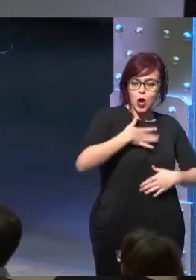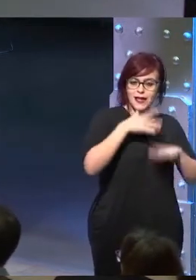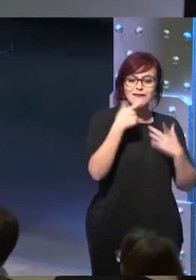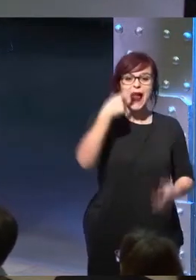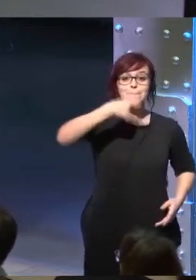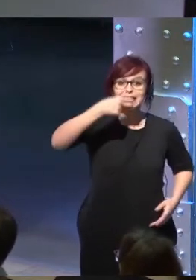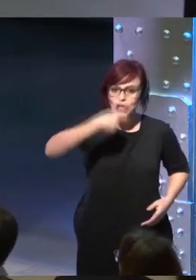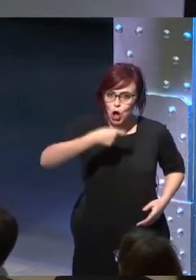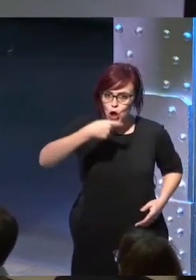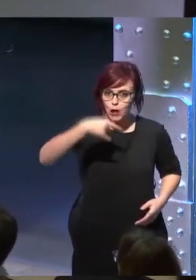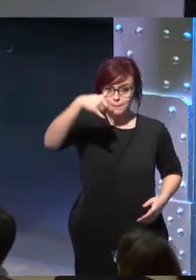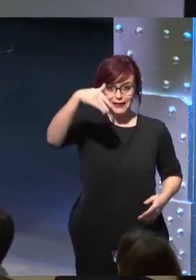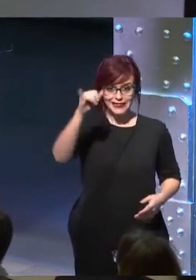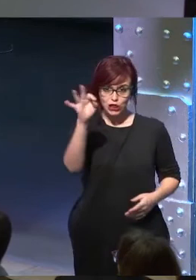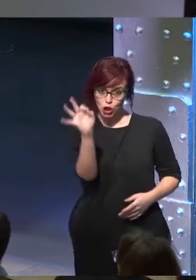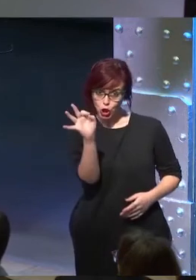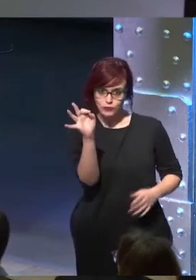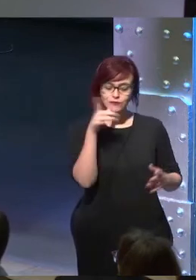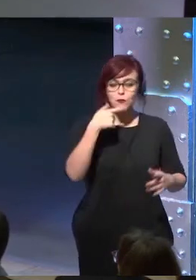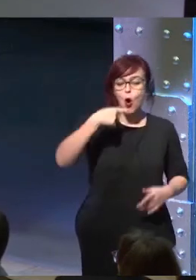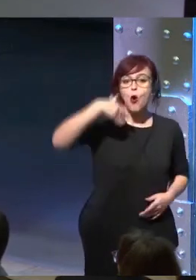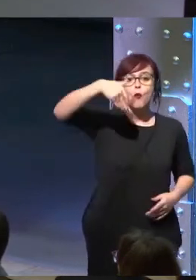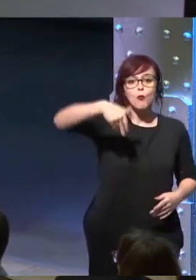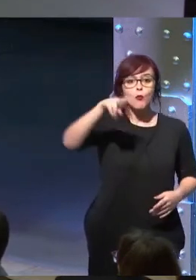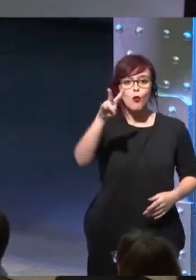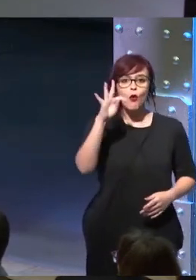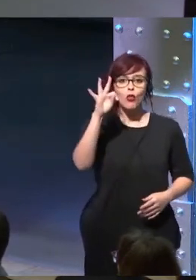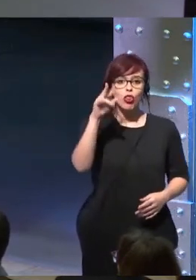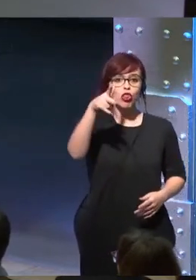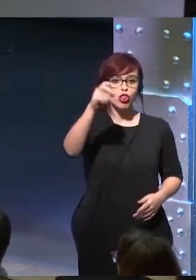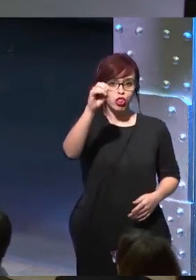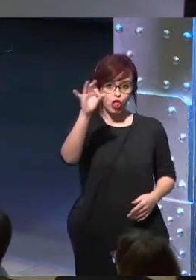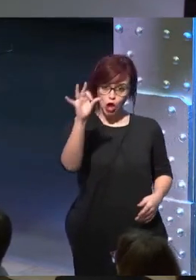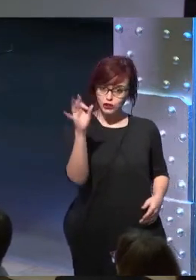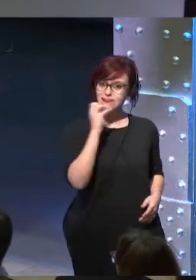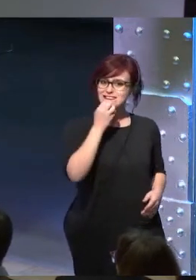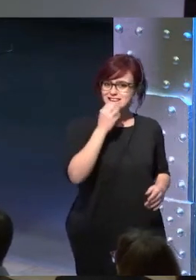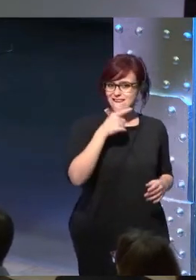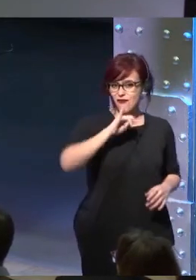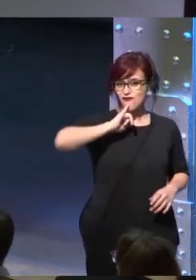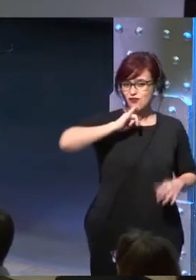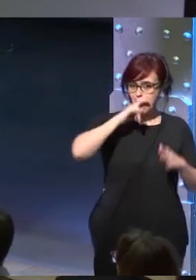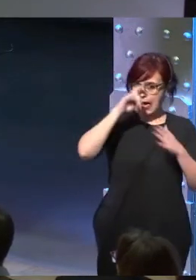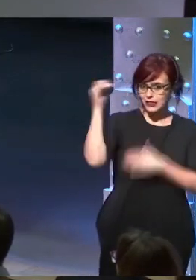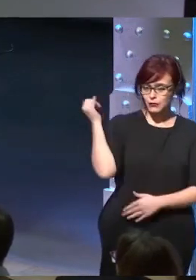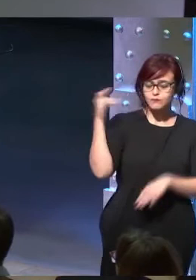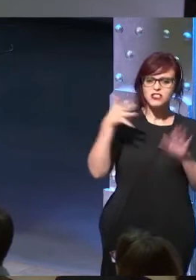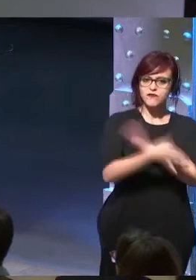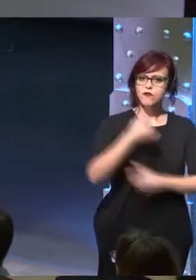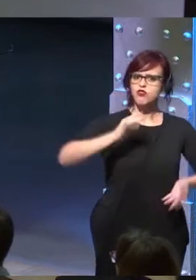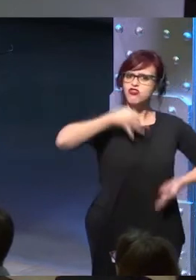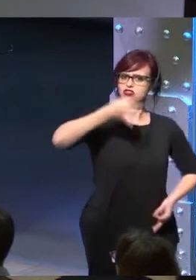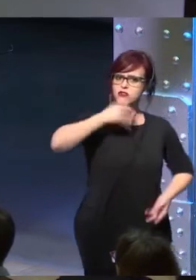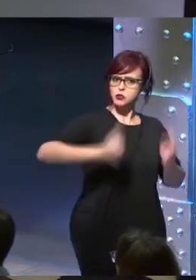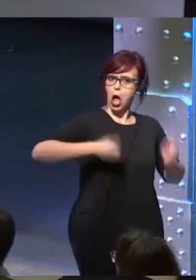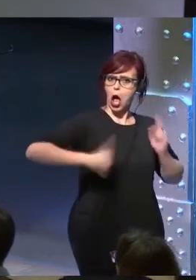Greek, muthos signals authoritative public speech, and it's definitely not the